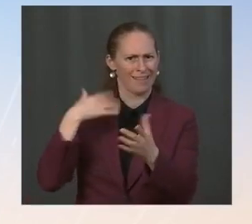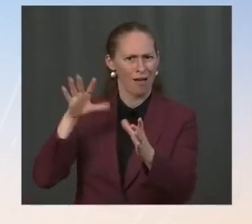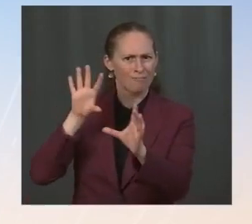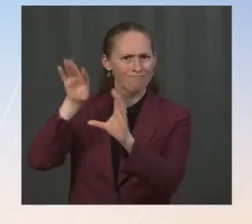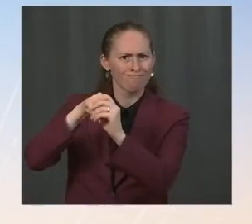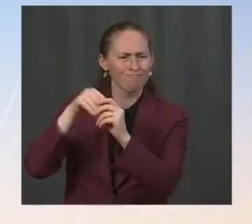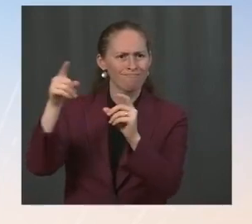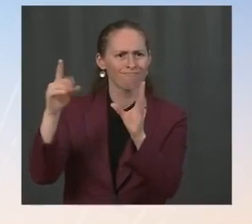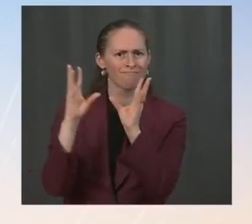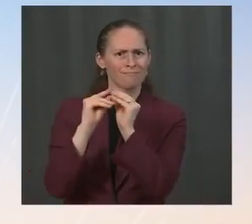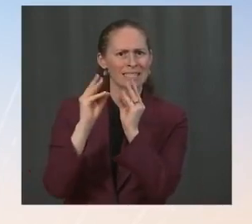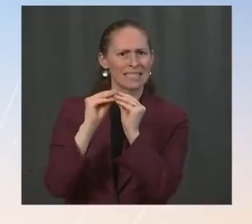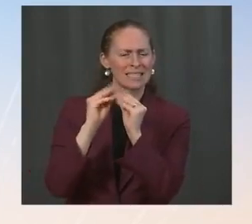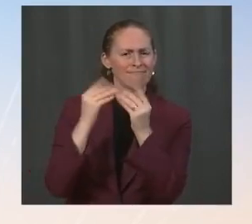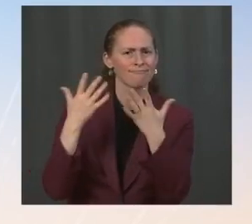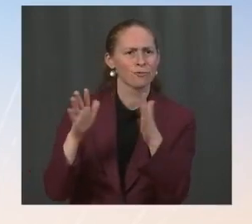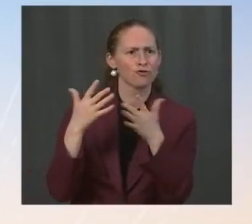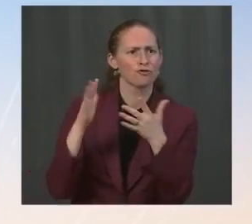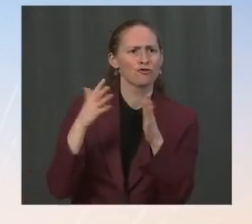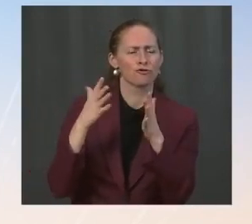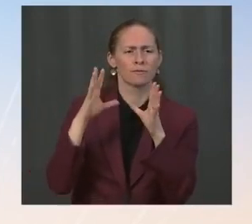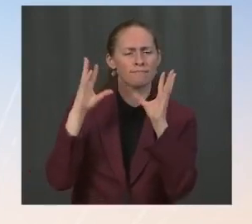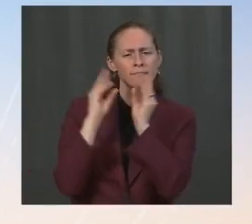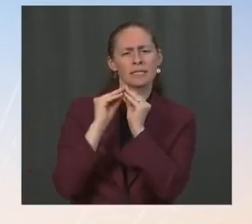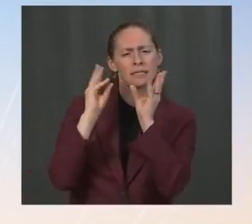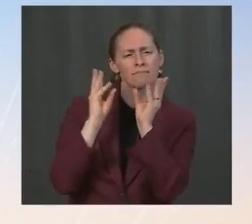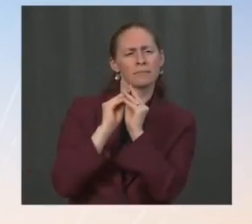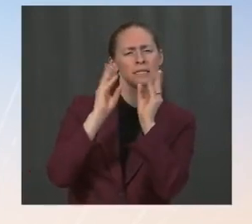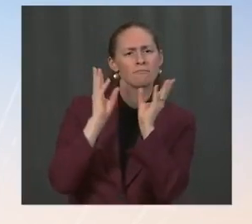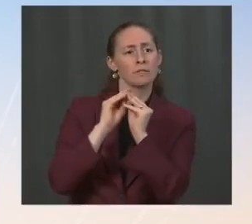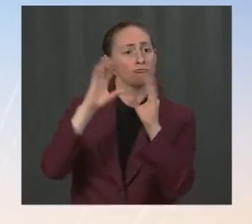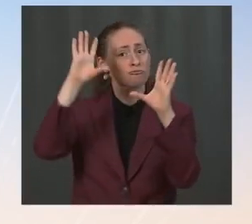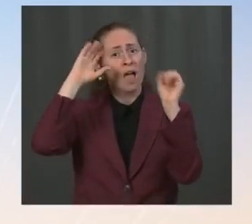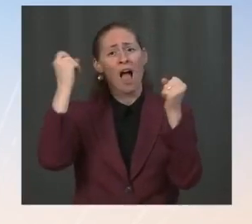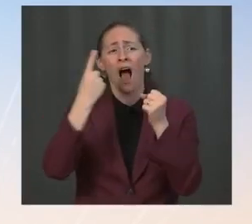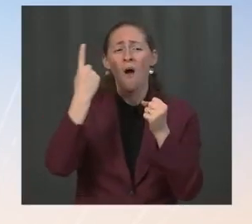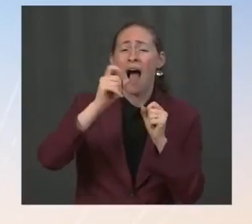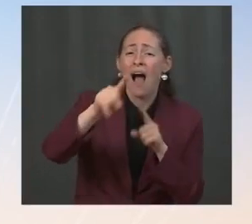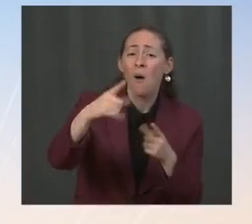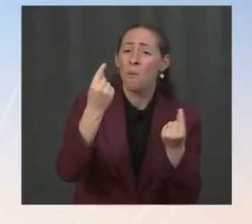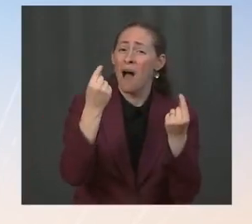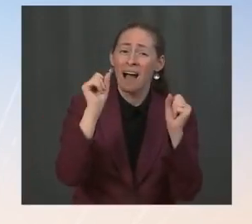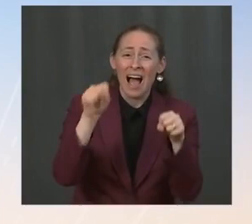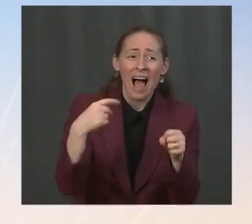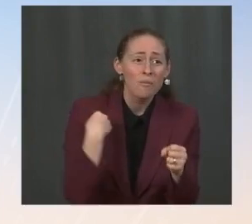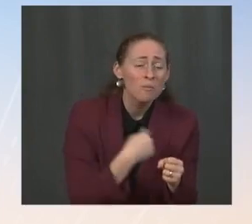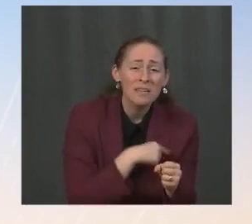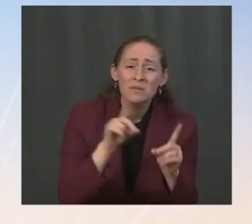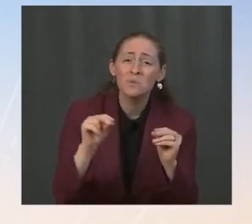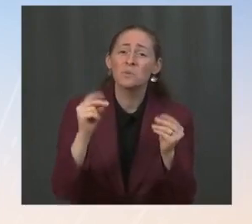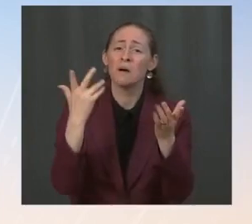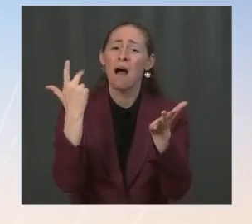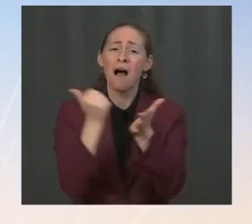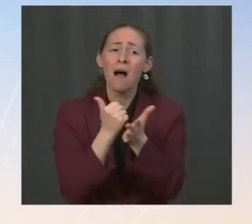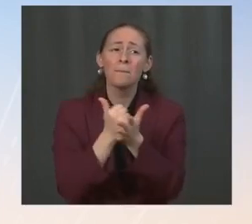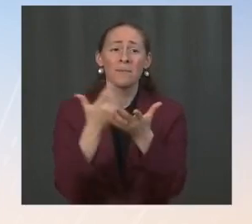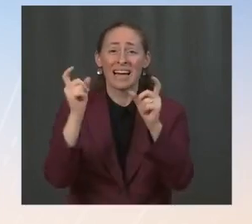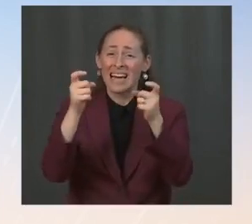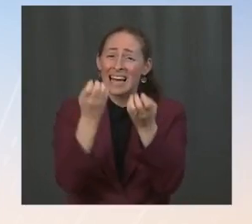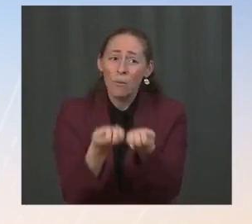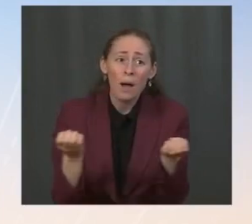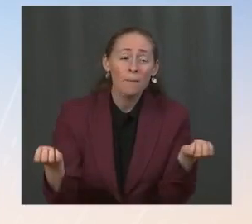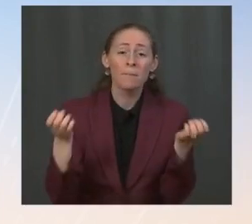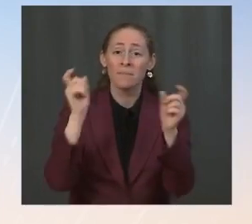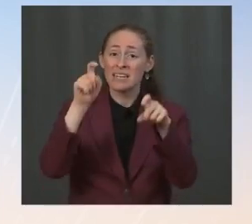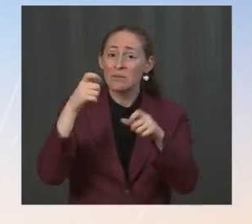the Pentagon, nearly every meeting before they conclude, is there anything else you need to conclude your mission? Do you need equipment? Do you need troops? Do you